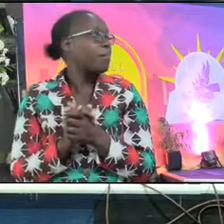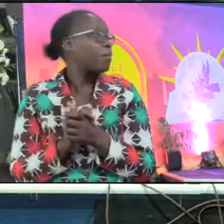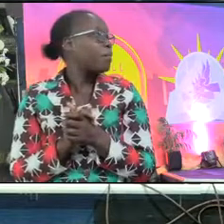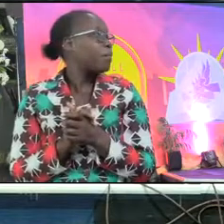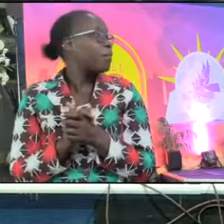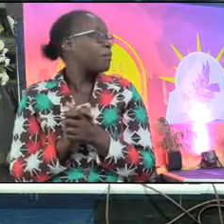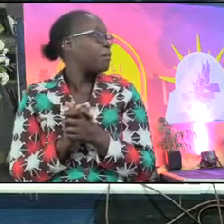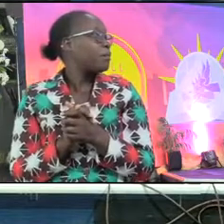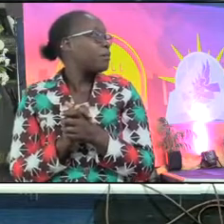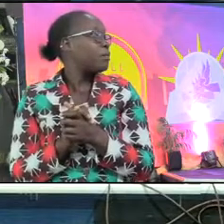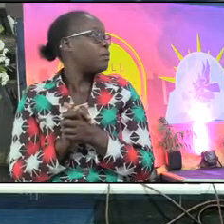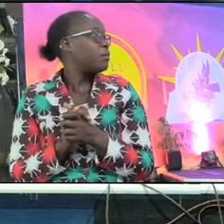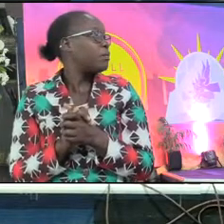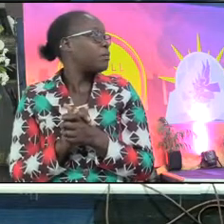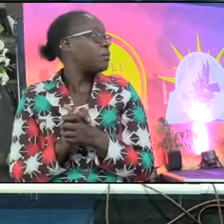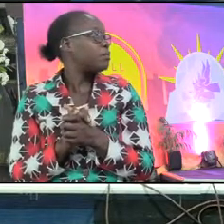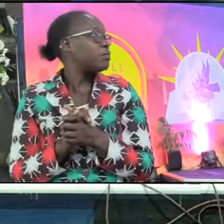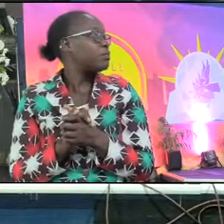Get ready.